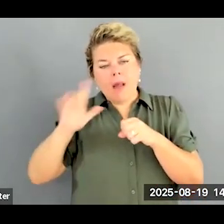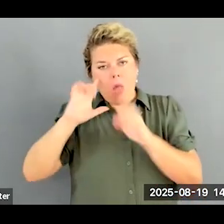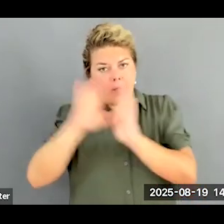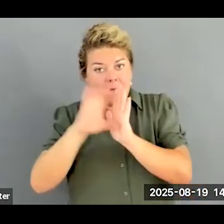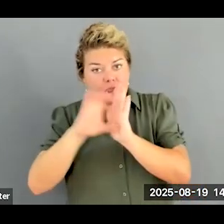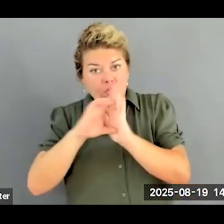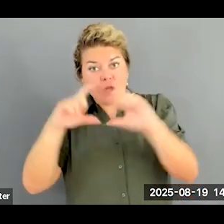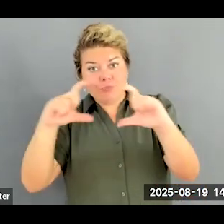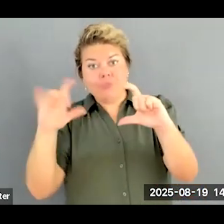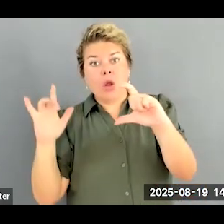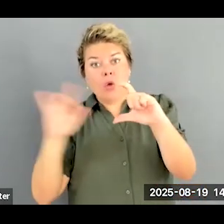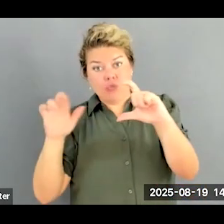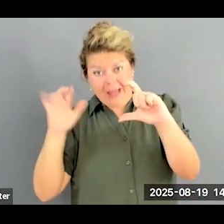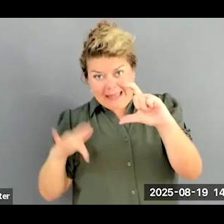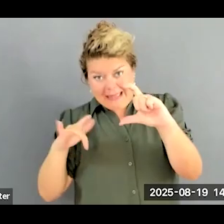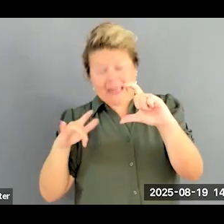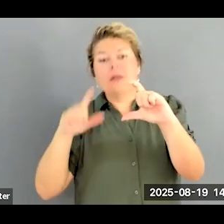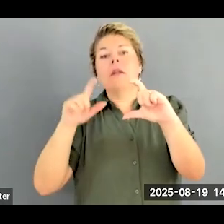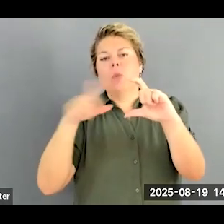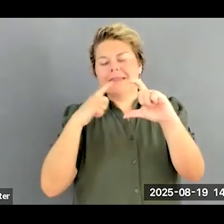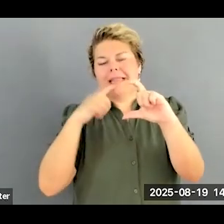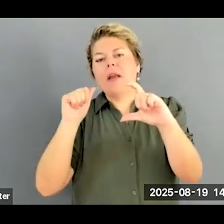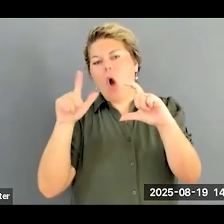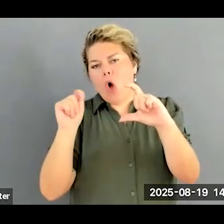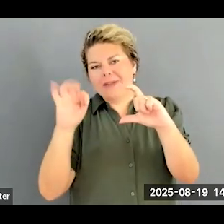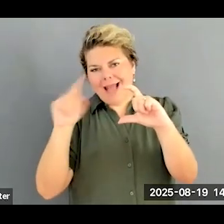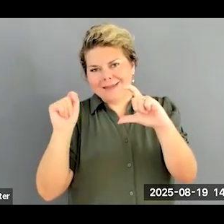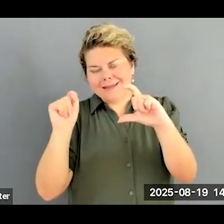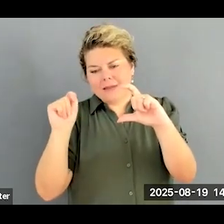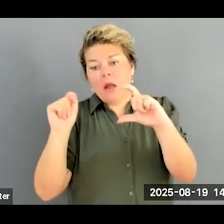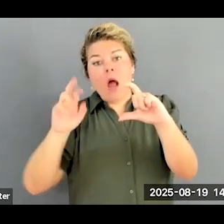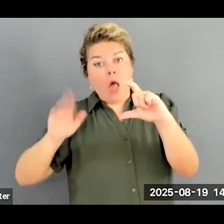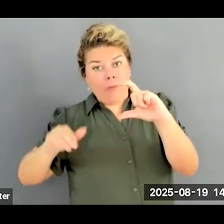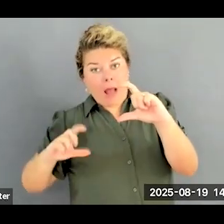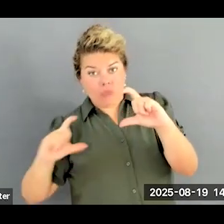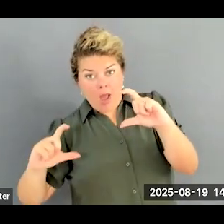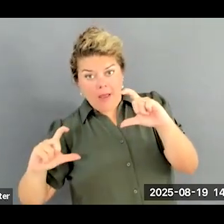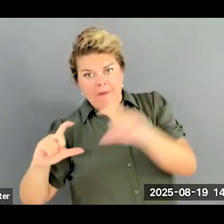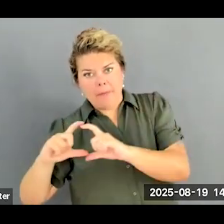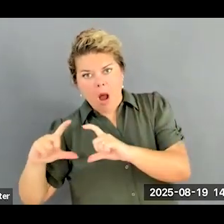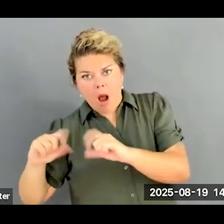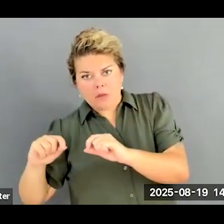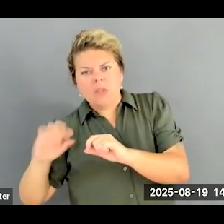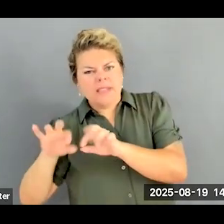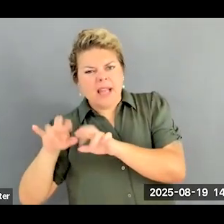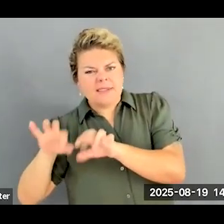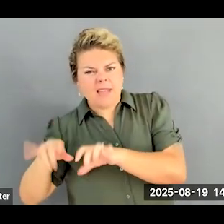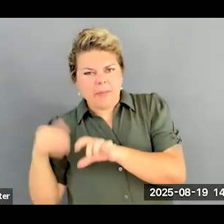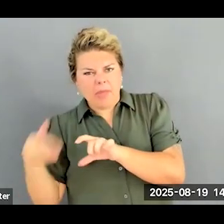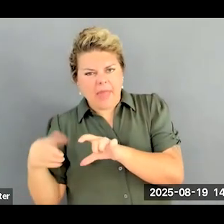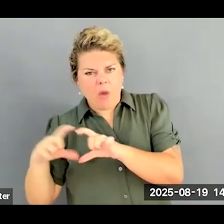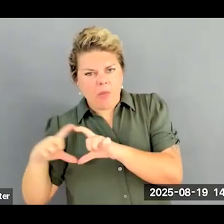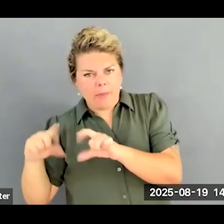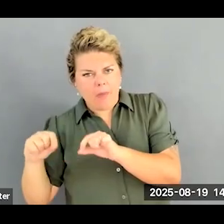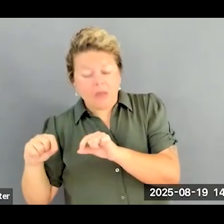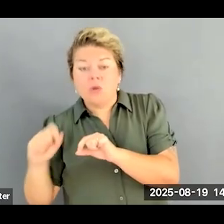selecting the alt text option. A box will appear in the bottom right, and then you can add in your alternative text in the description